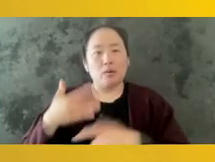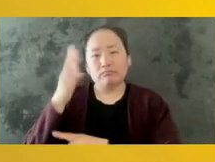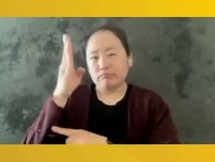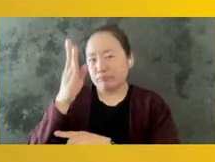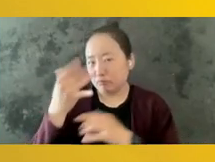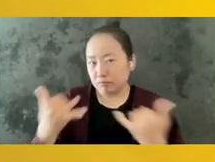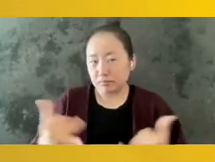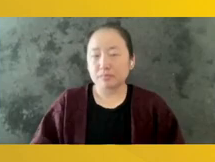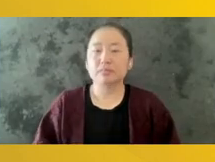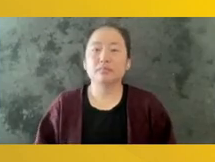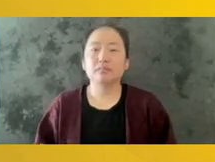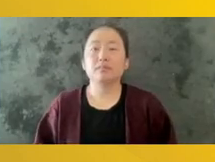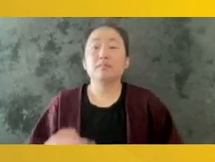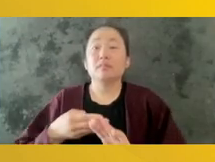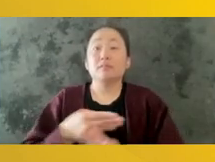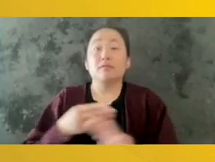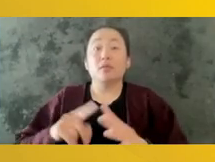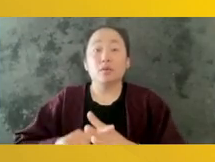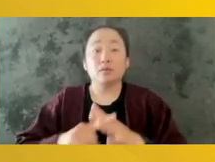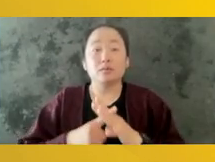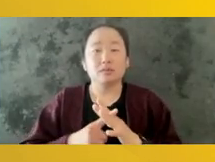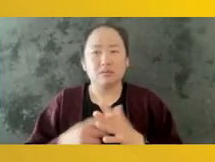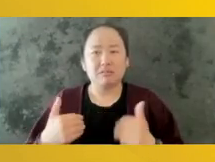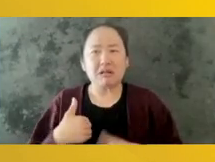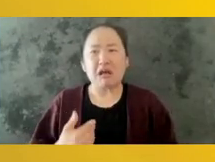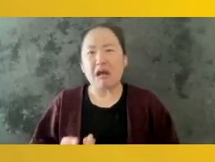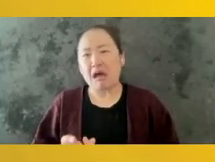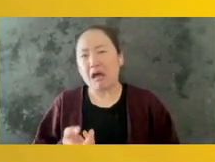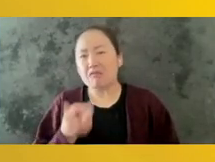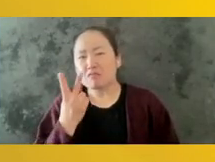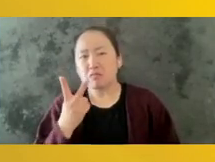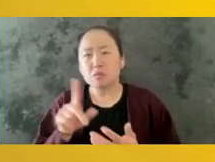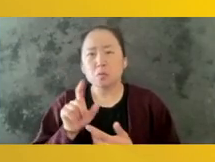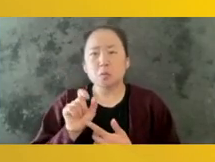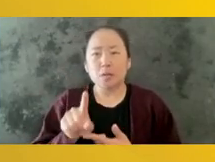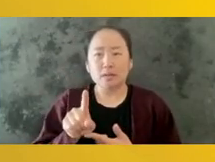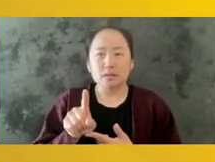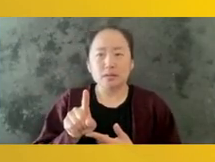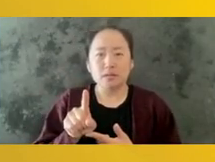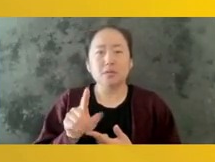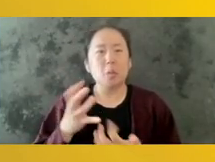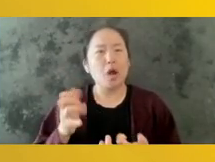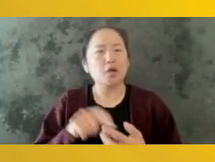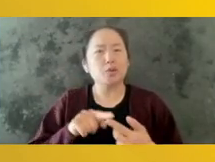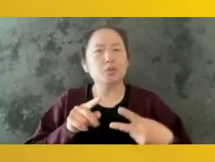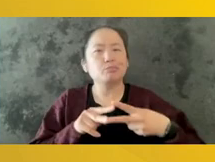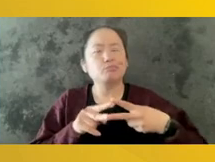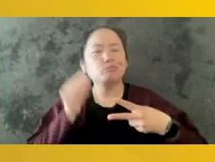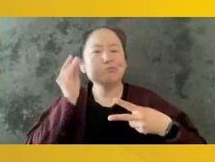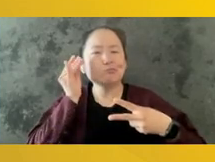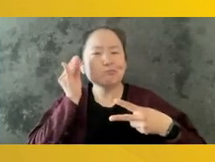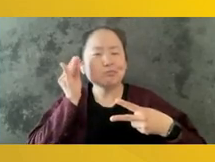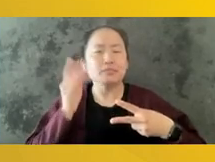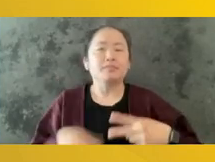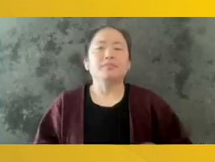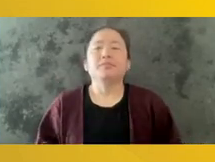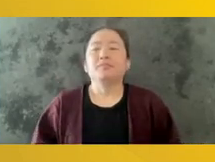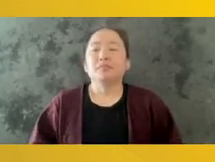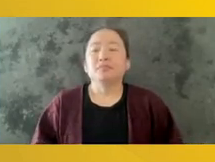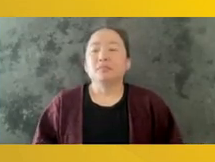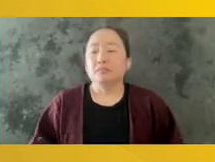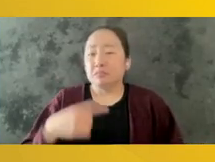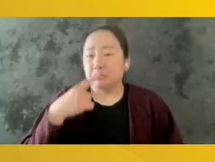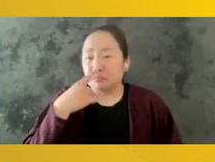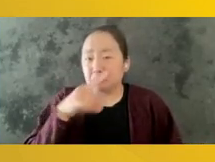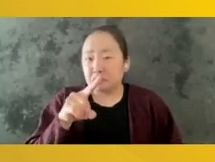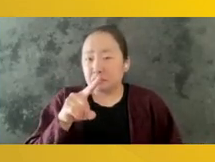Before we start, there's a couple questions that we'd like you to think about for a minute. So if you could please answer these on